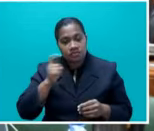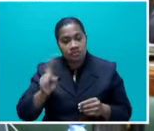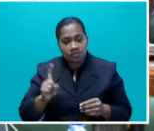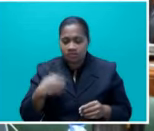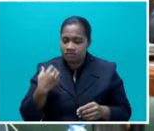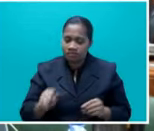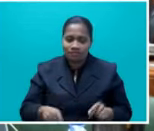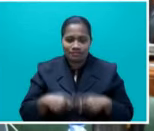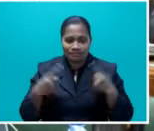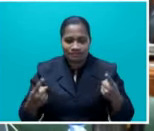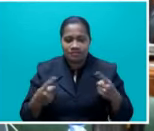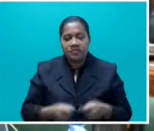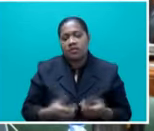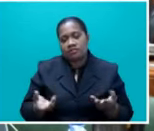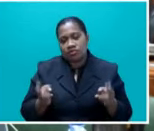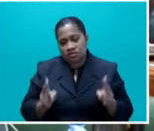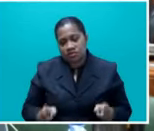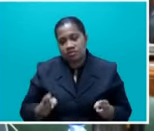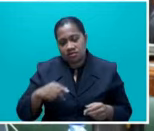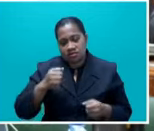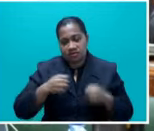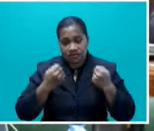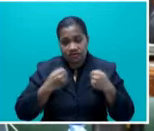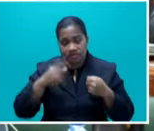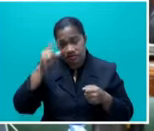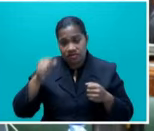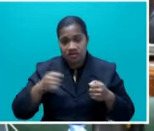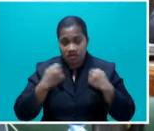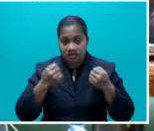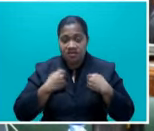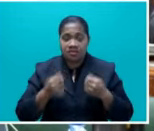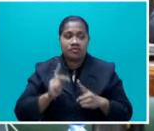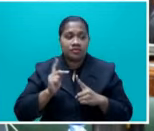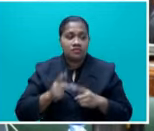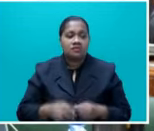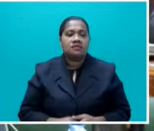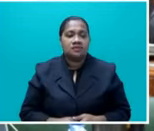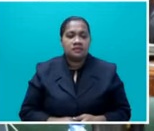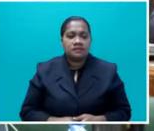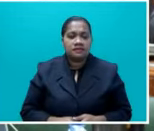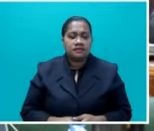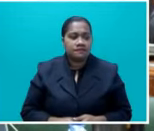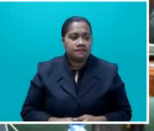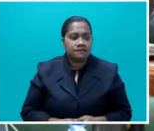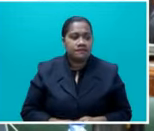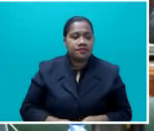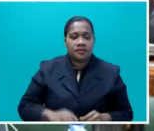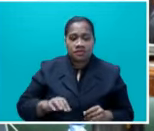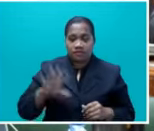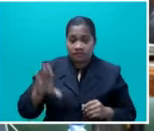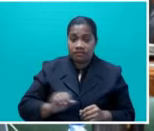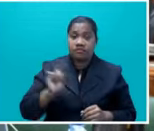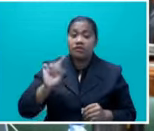be it human survival or Fijian survival. Partisan politics was going to be propelled at force from that end of